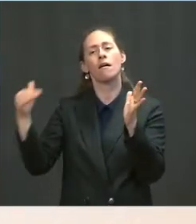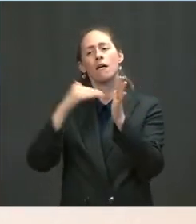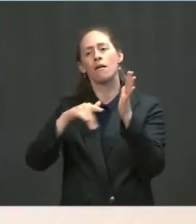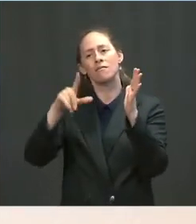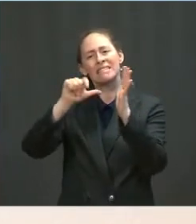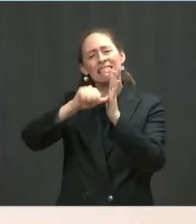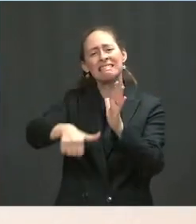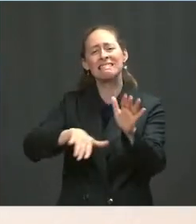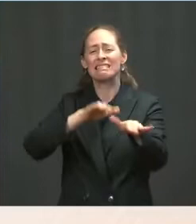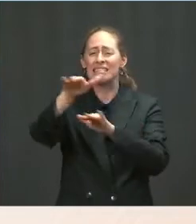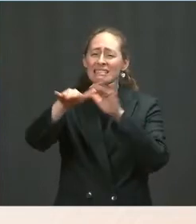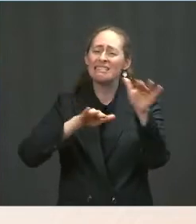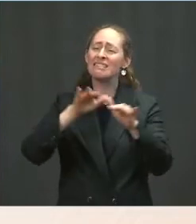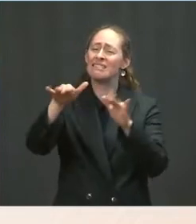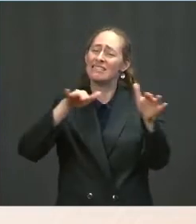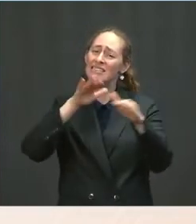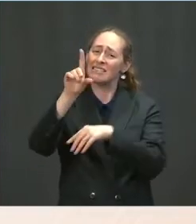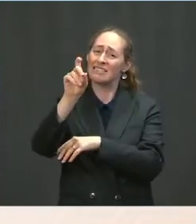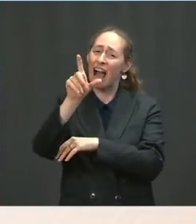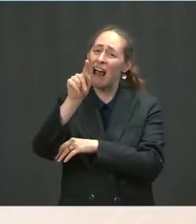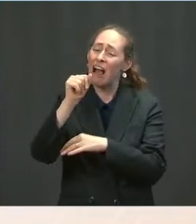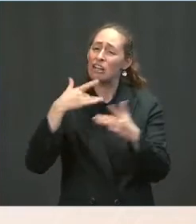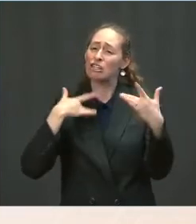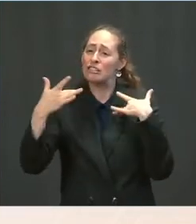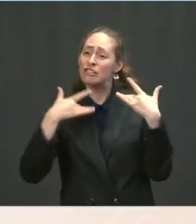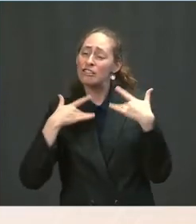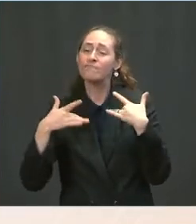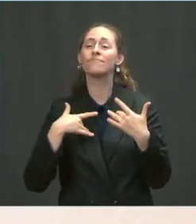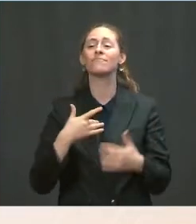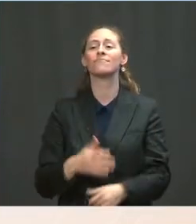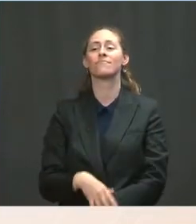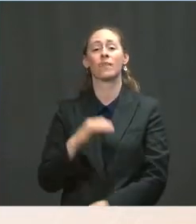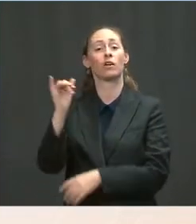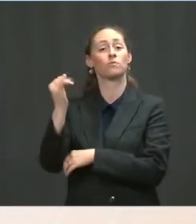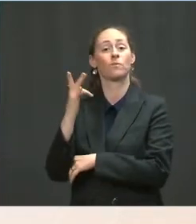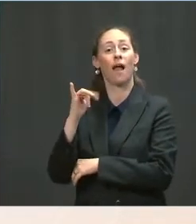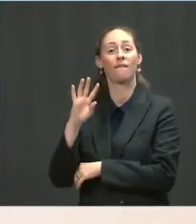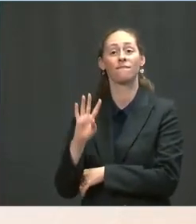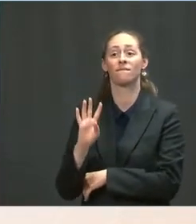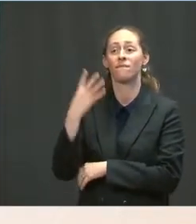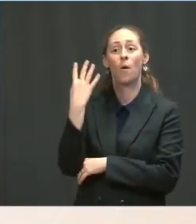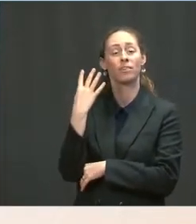poses. On July 4th, the President made clear that COVID-19, quote,